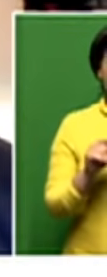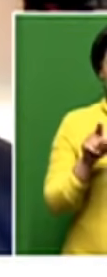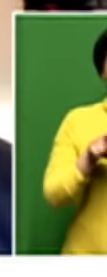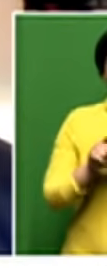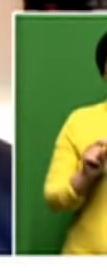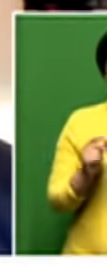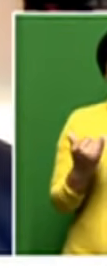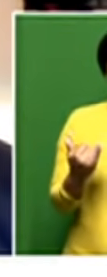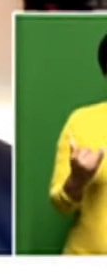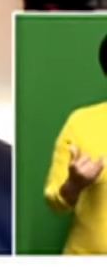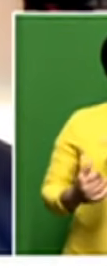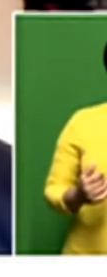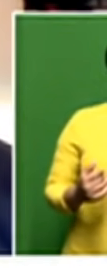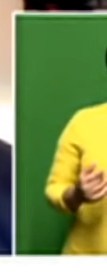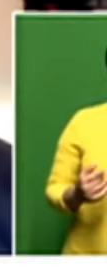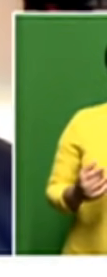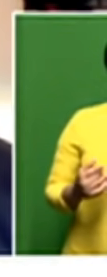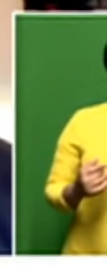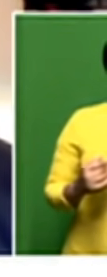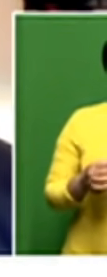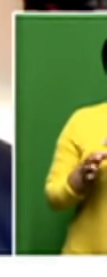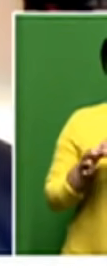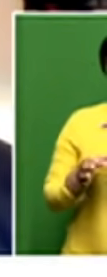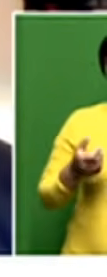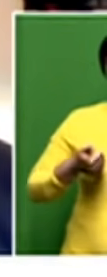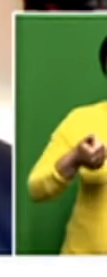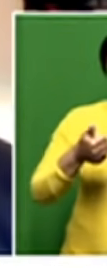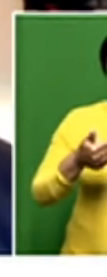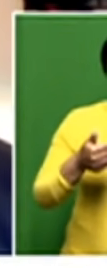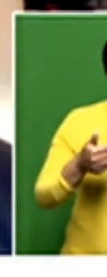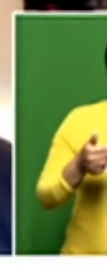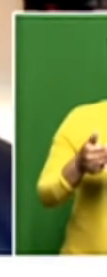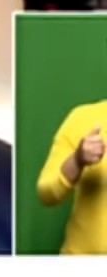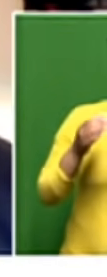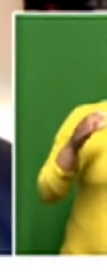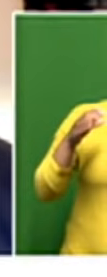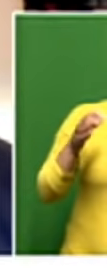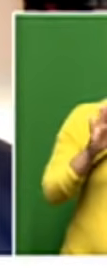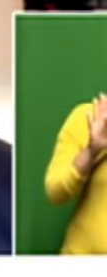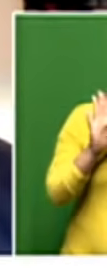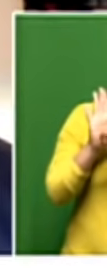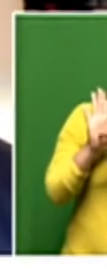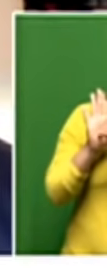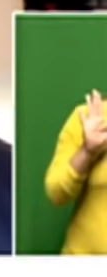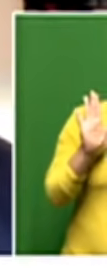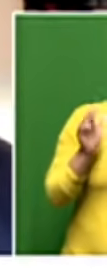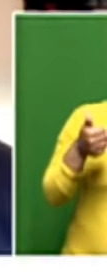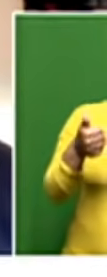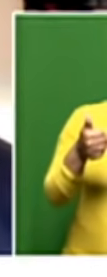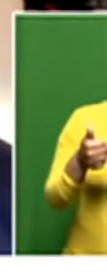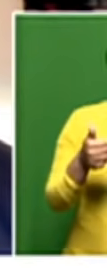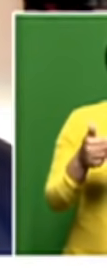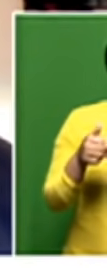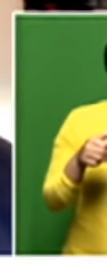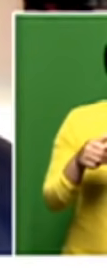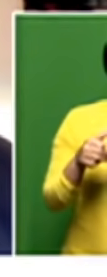to also know, you need to turn the can over and look at the bottom at the dates. Is that correct? Yes. That's correct. The date is